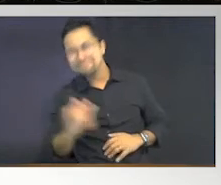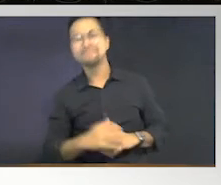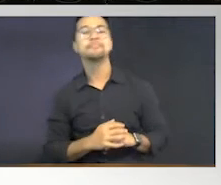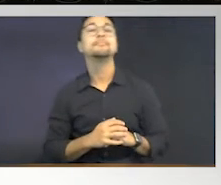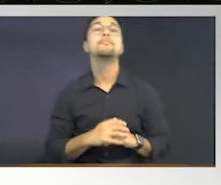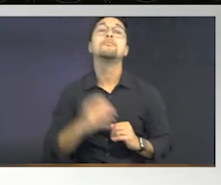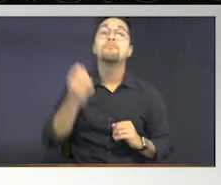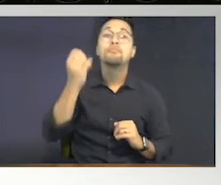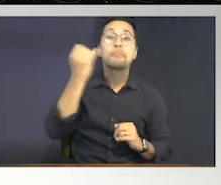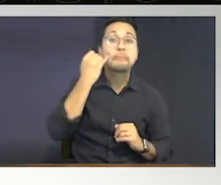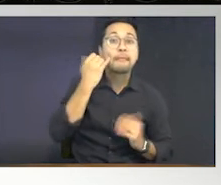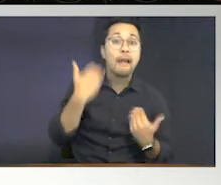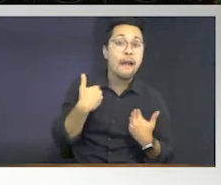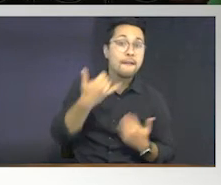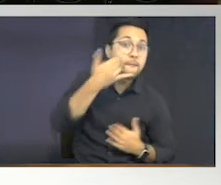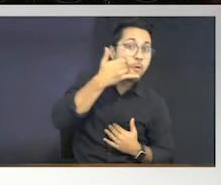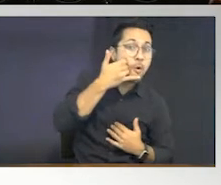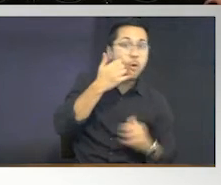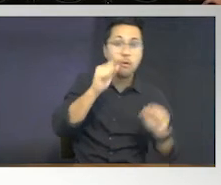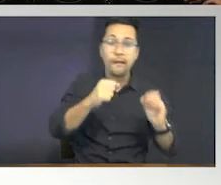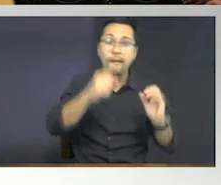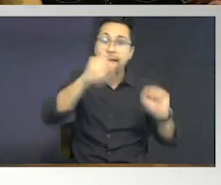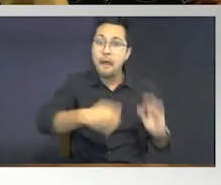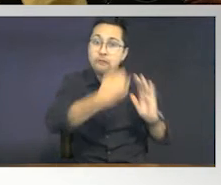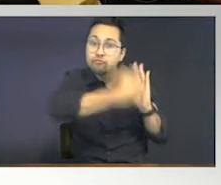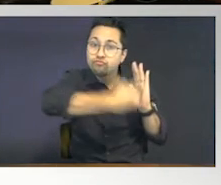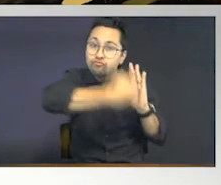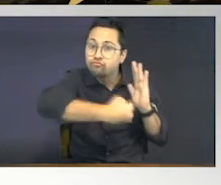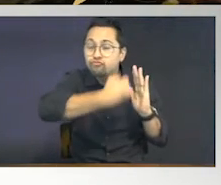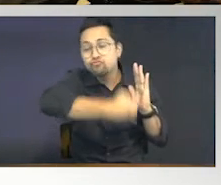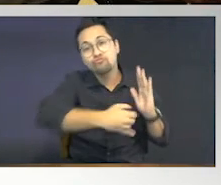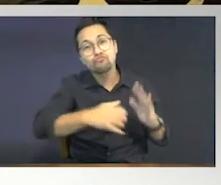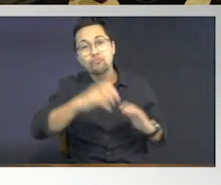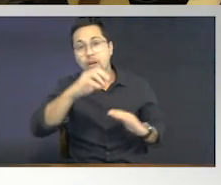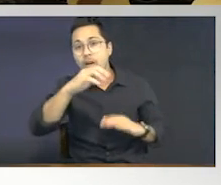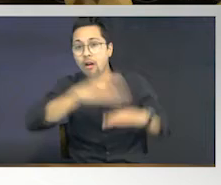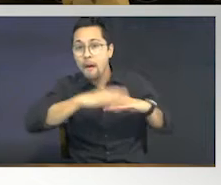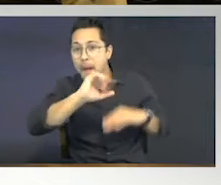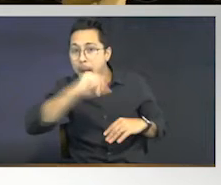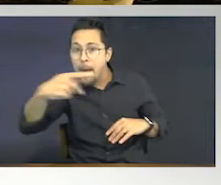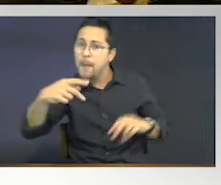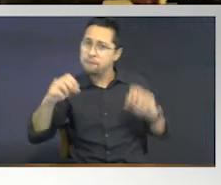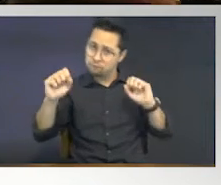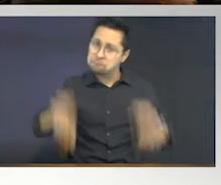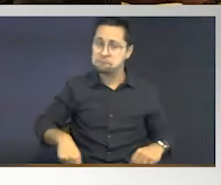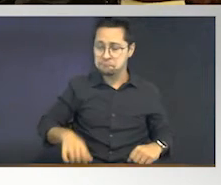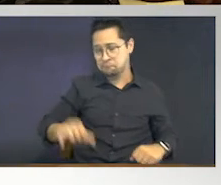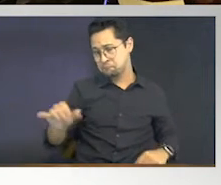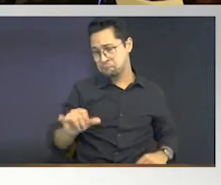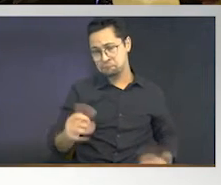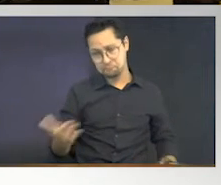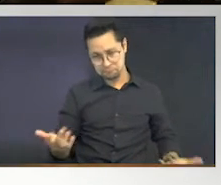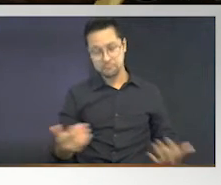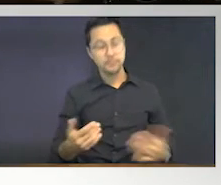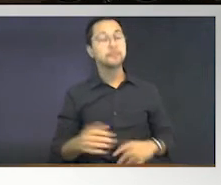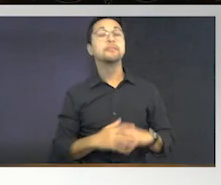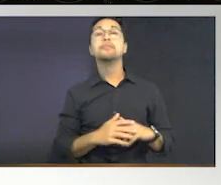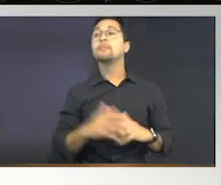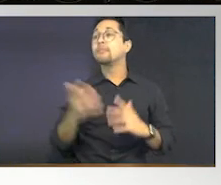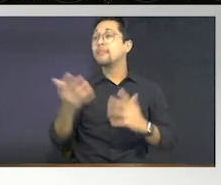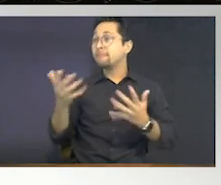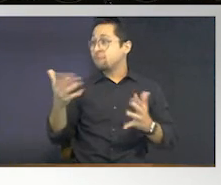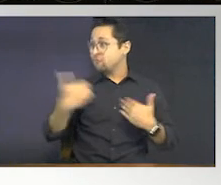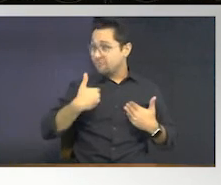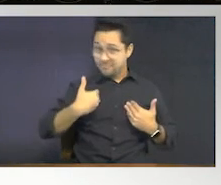Or if you got a phone, a little drawing app on your phone, you can always pull that out and do that, right? And then when everybody's got a